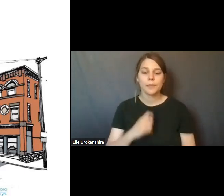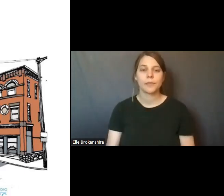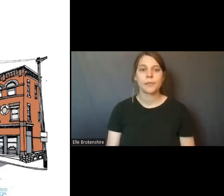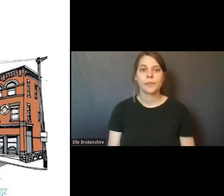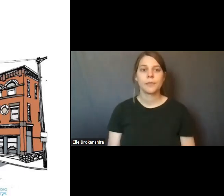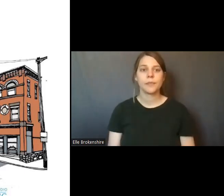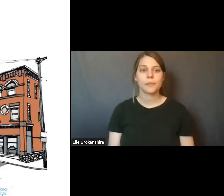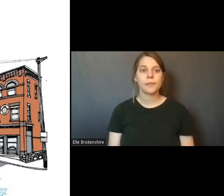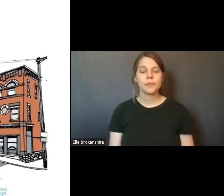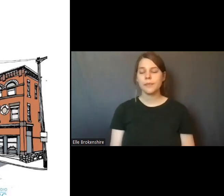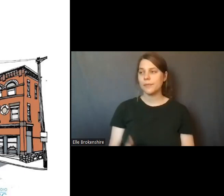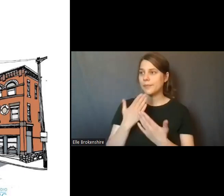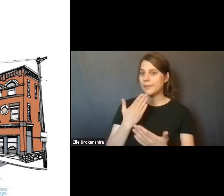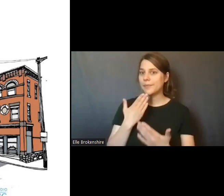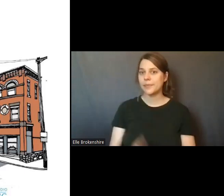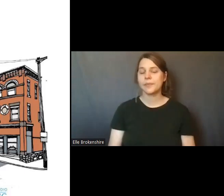Thank you, Chad.